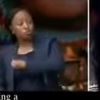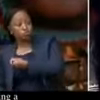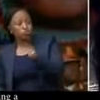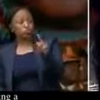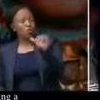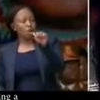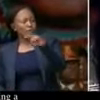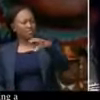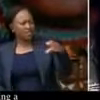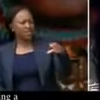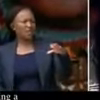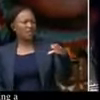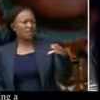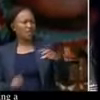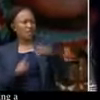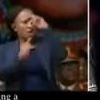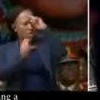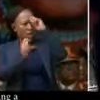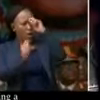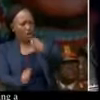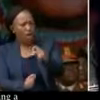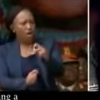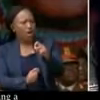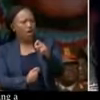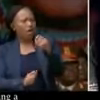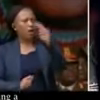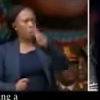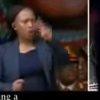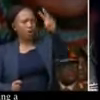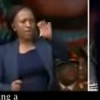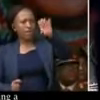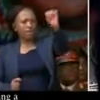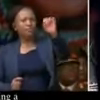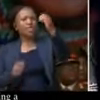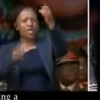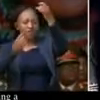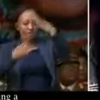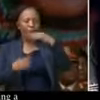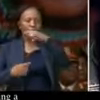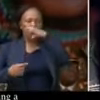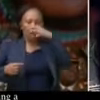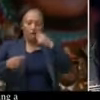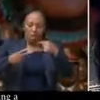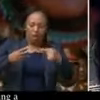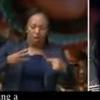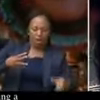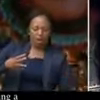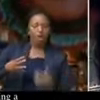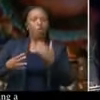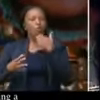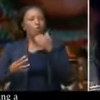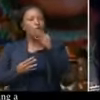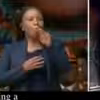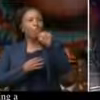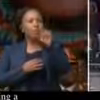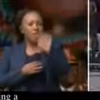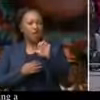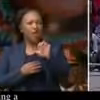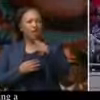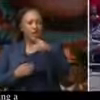the ANC honors Winnie Mandela, name the Cape Town Airport Winnie Mandela Airport. Thank you.